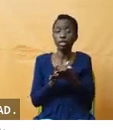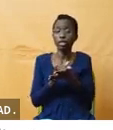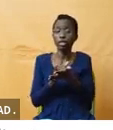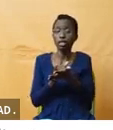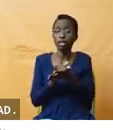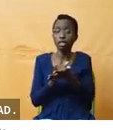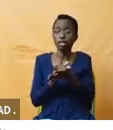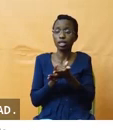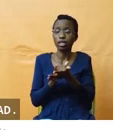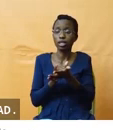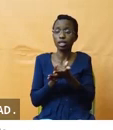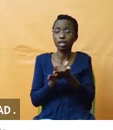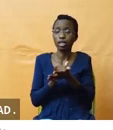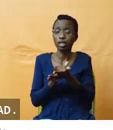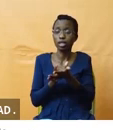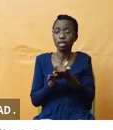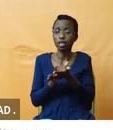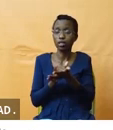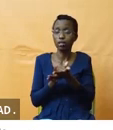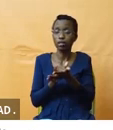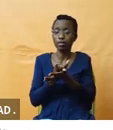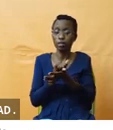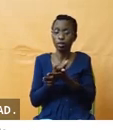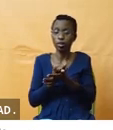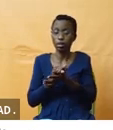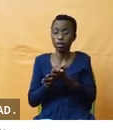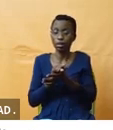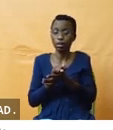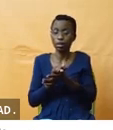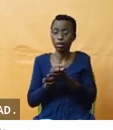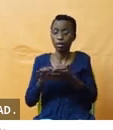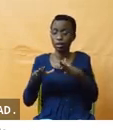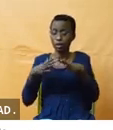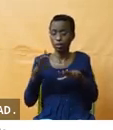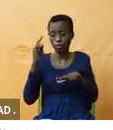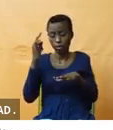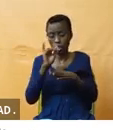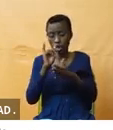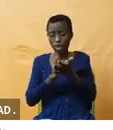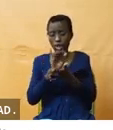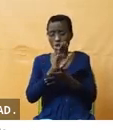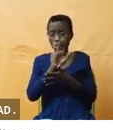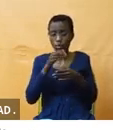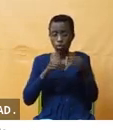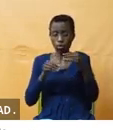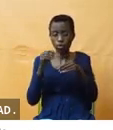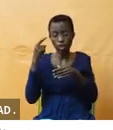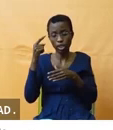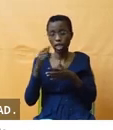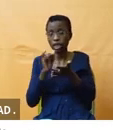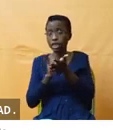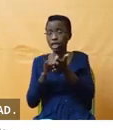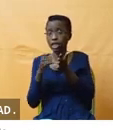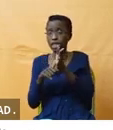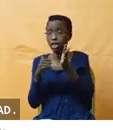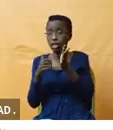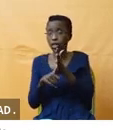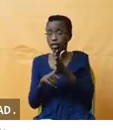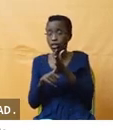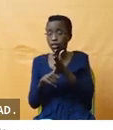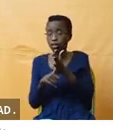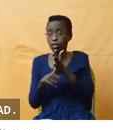be corruption perception here now comes in. We perceive that the issues that you're appropriating or